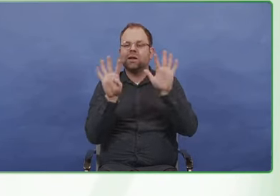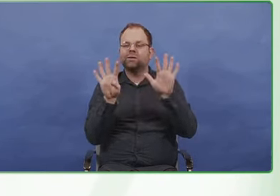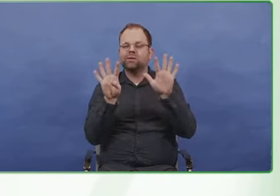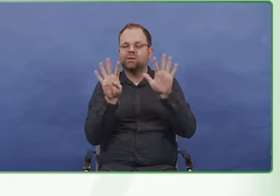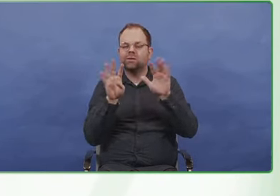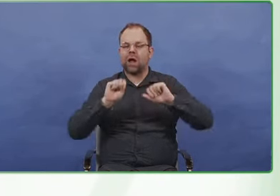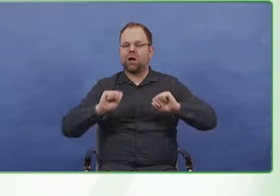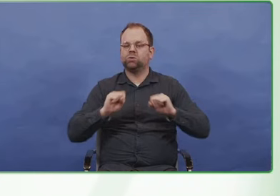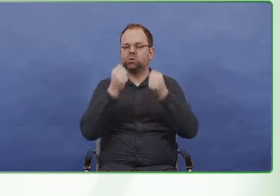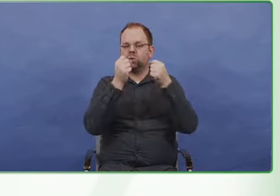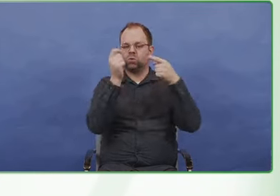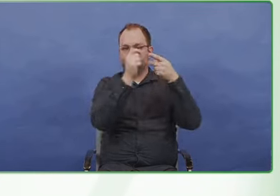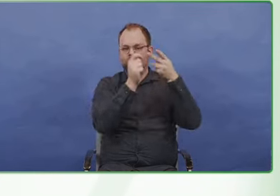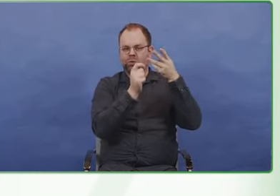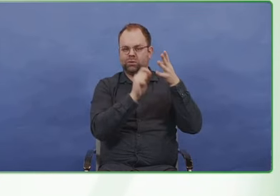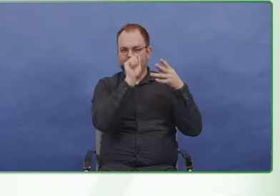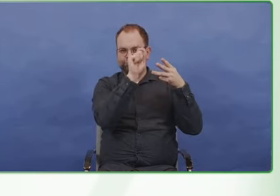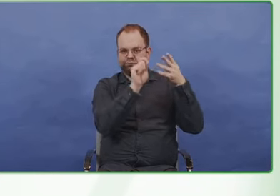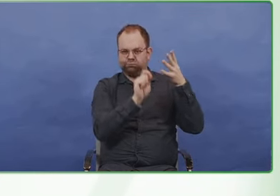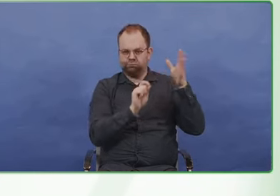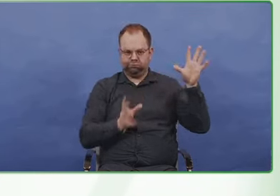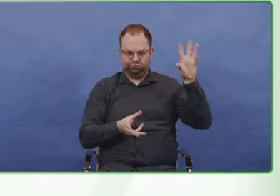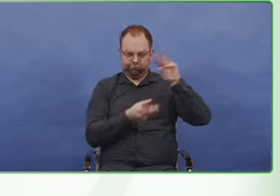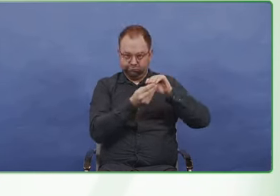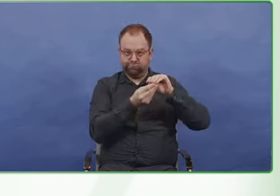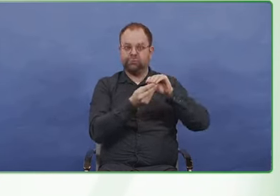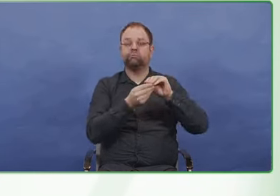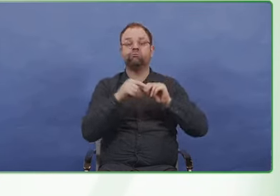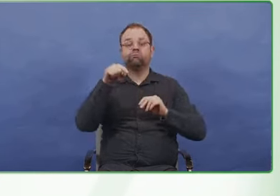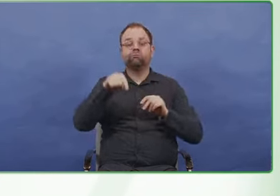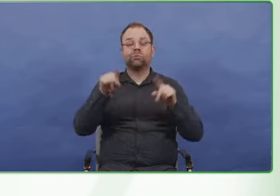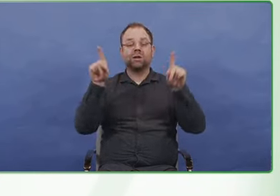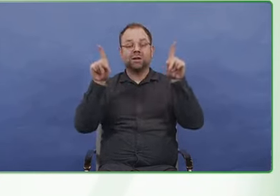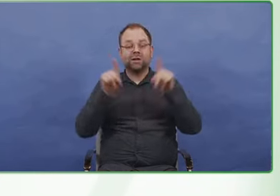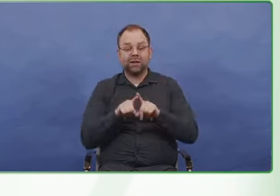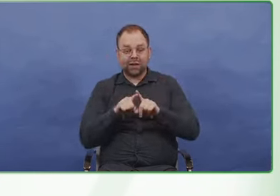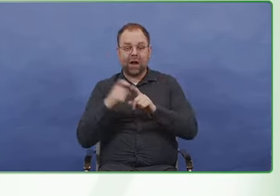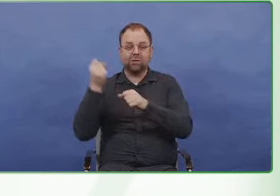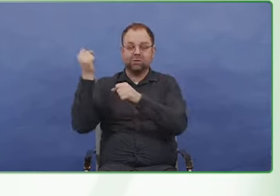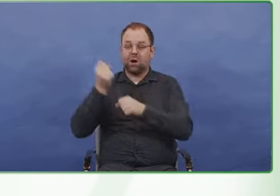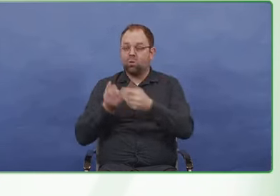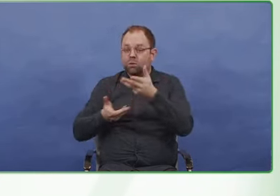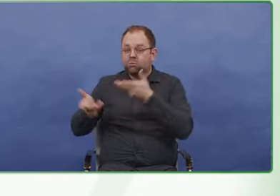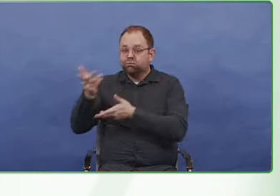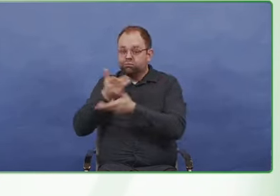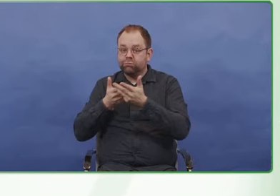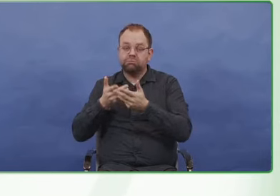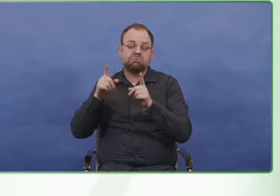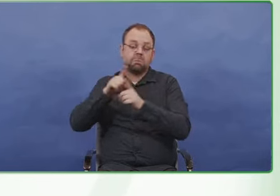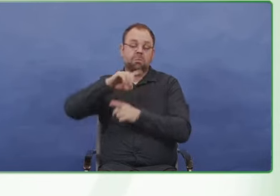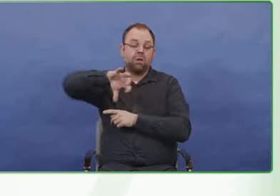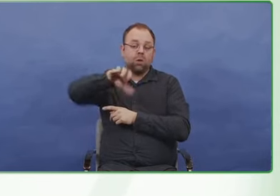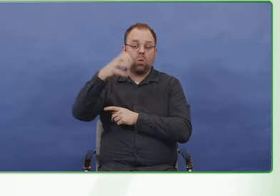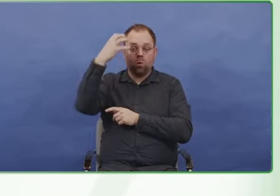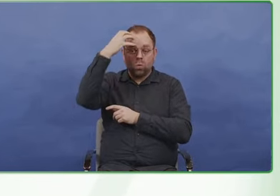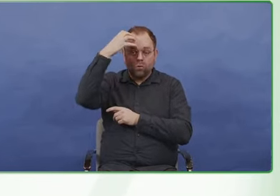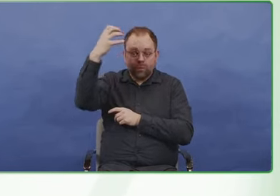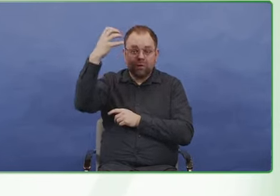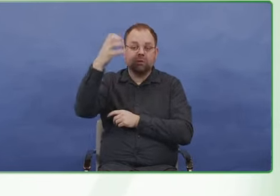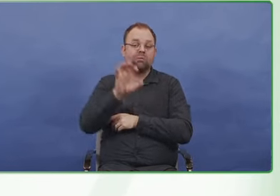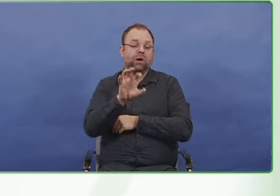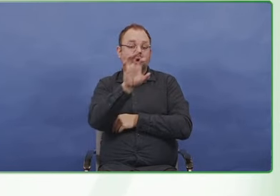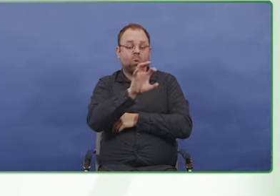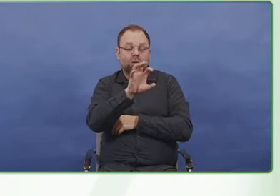flourish in the social, non-profit, private, for-profit, and also public sector towards the shared goal of